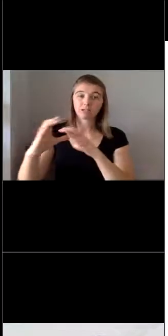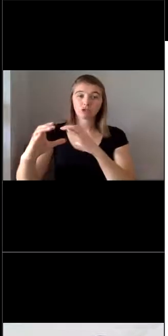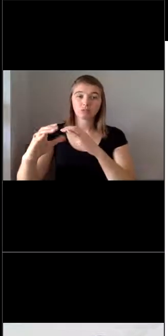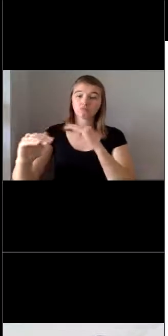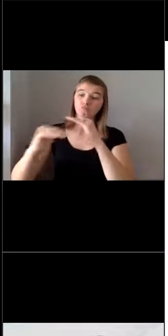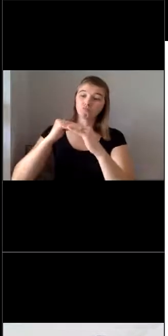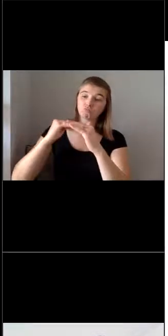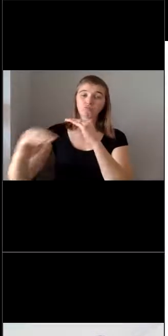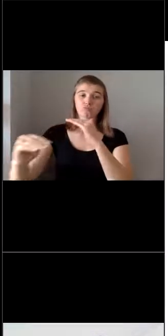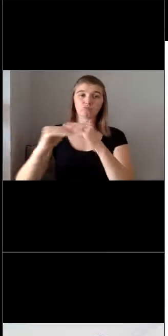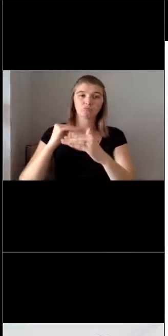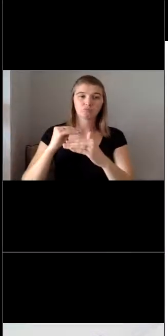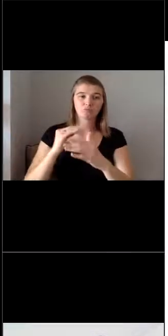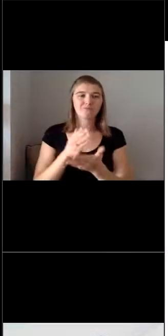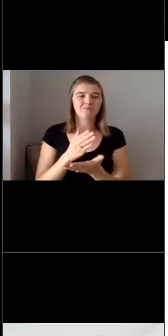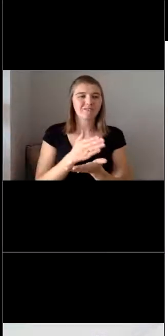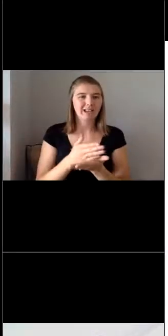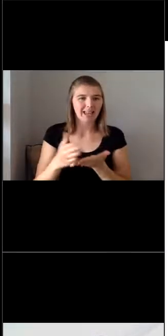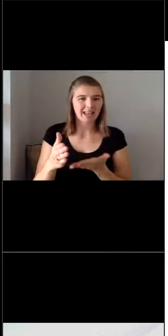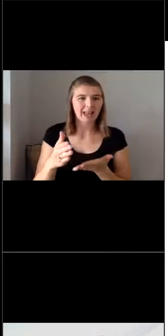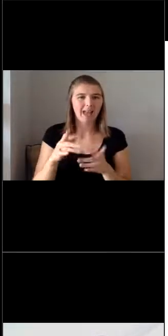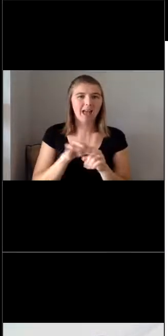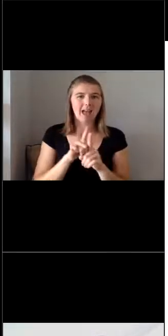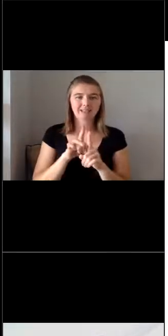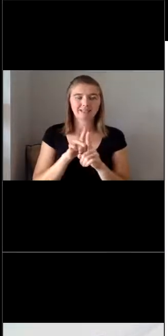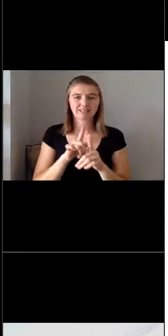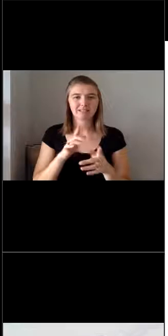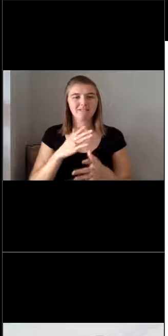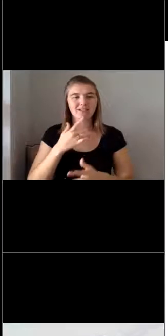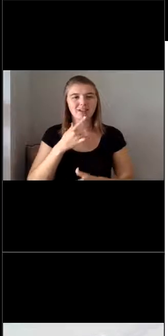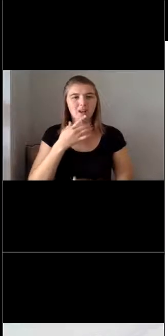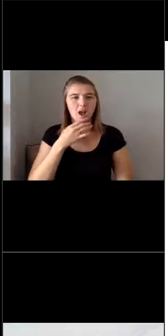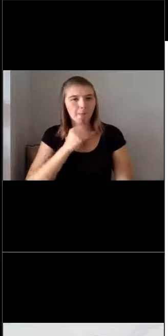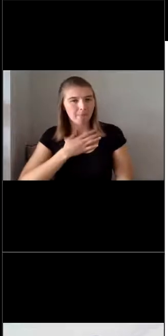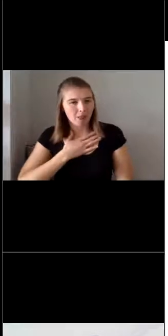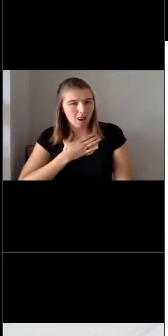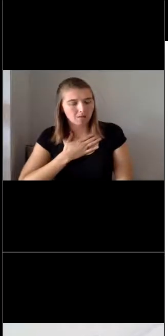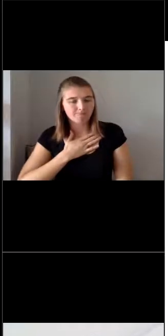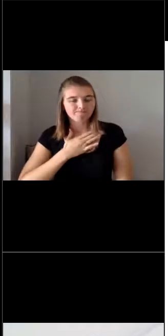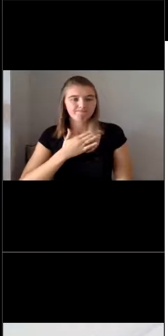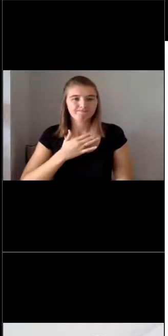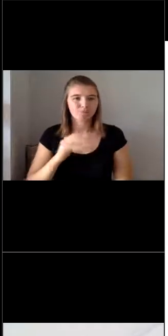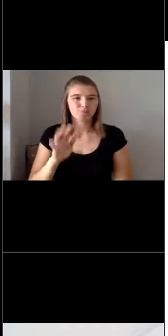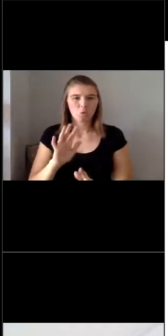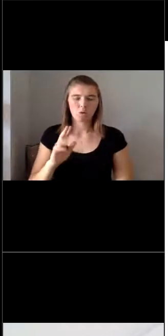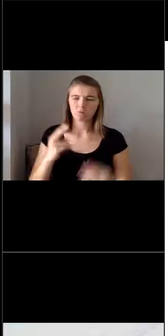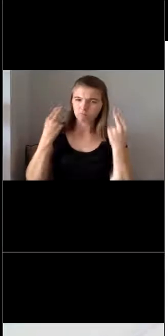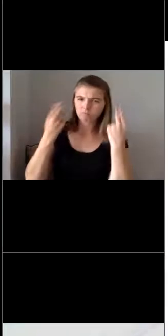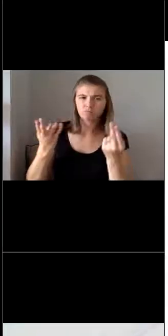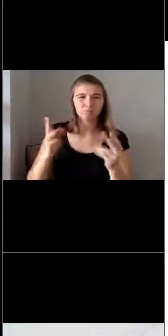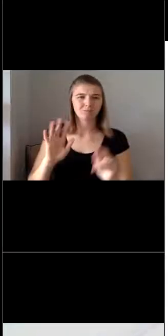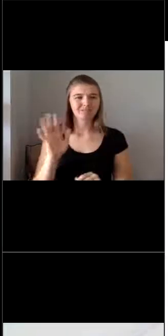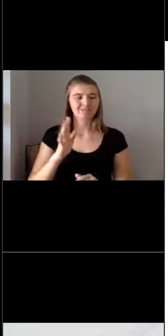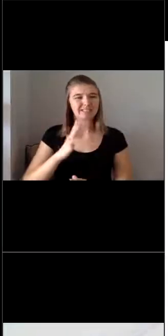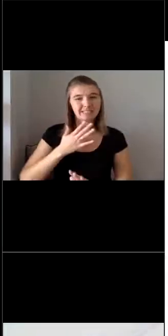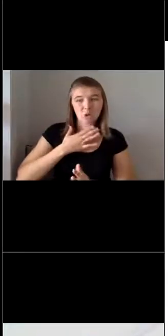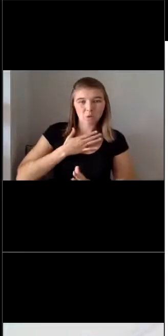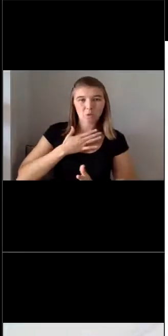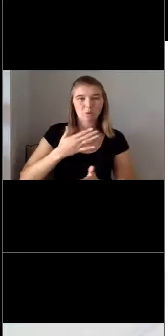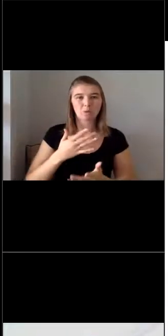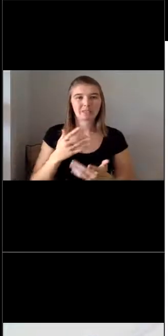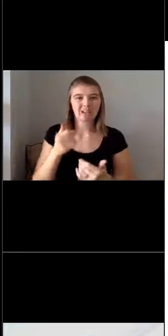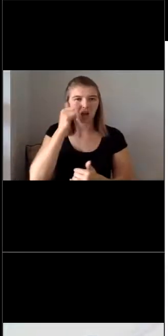is a high degree of uncertainty globally in terms of managing the change, what rules were coming up, what